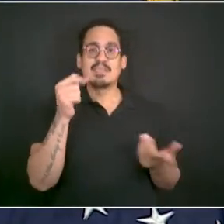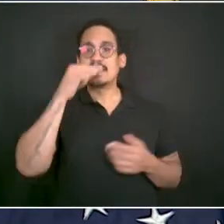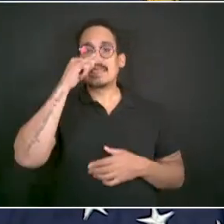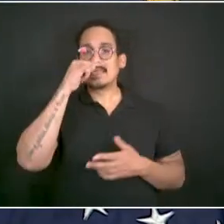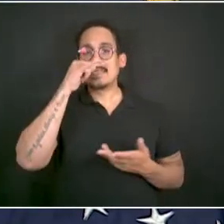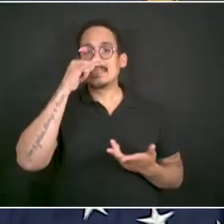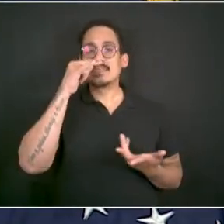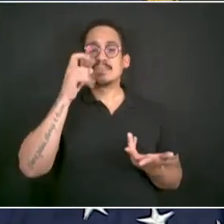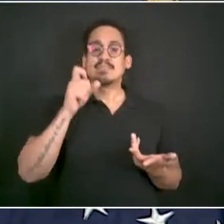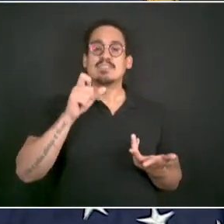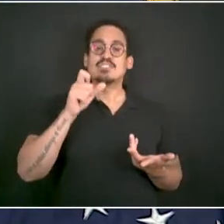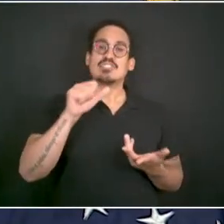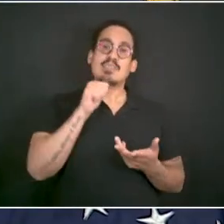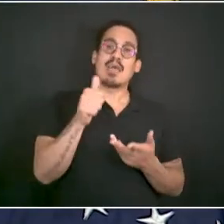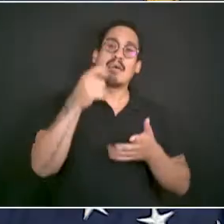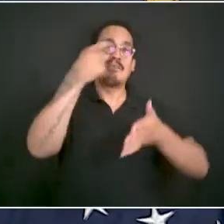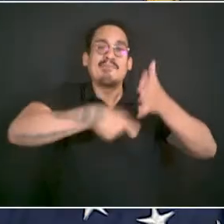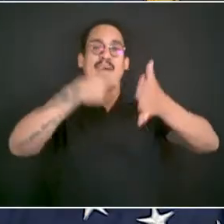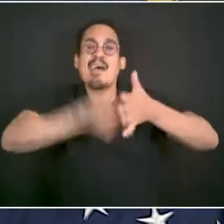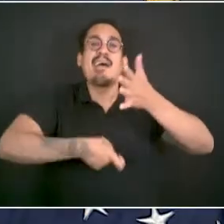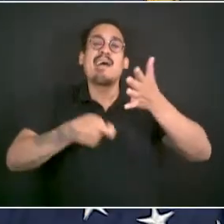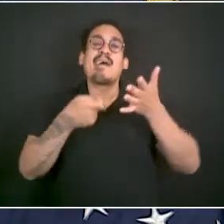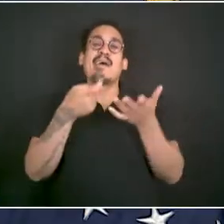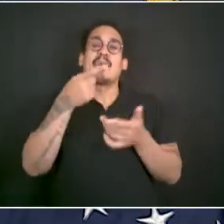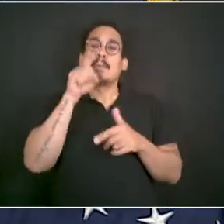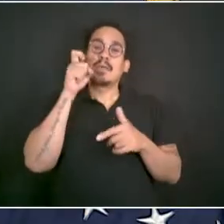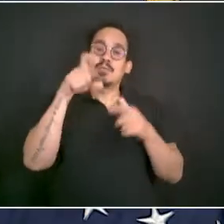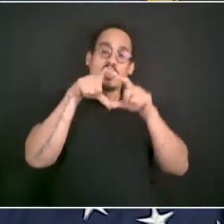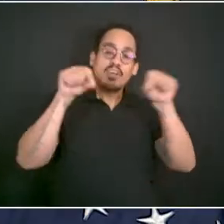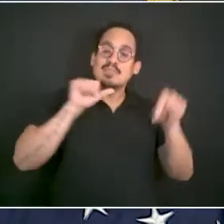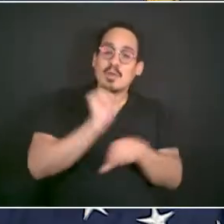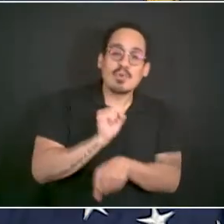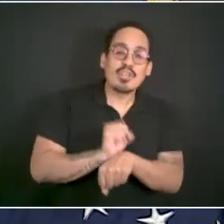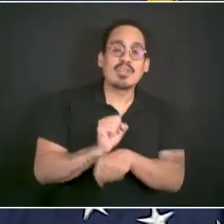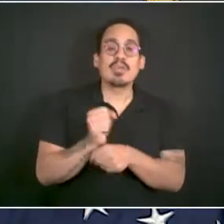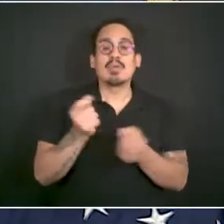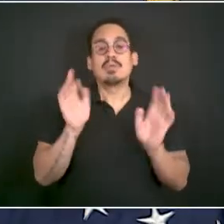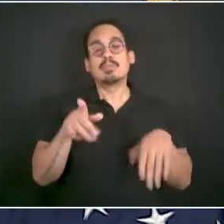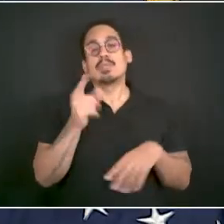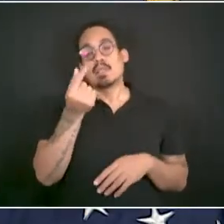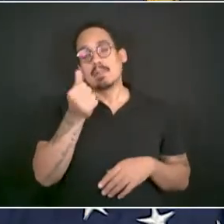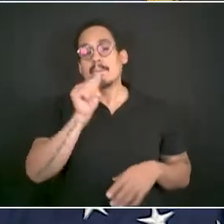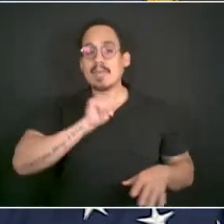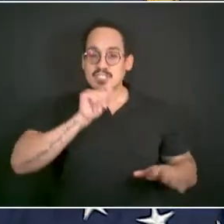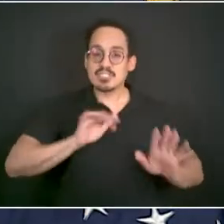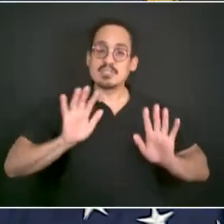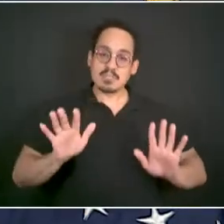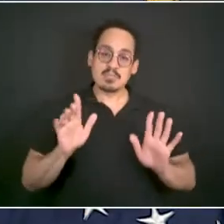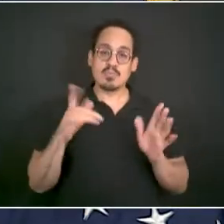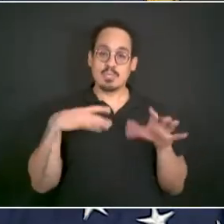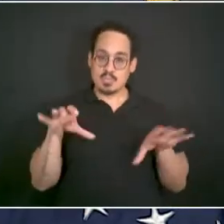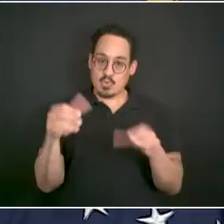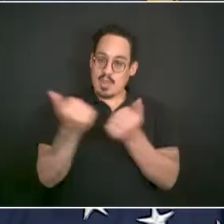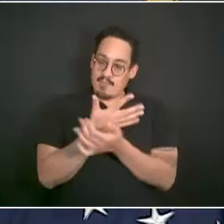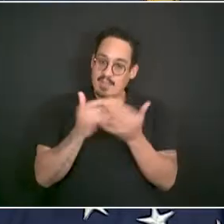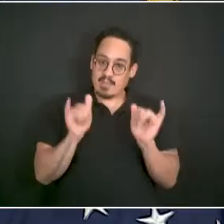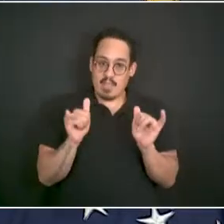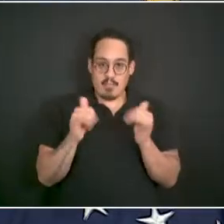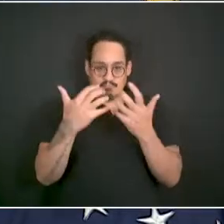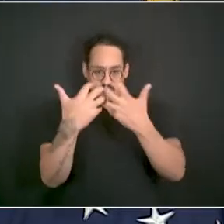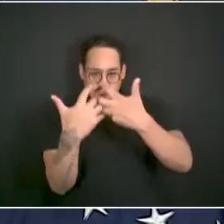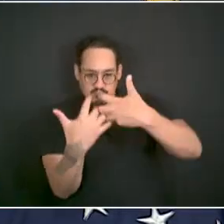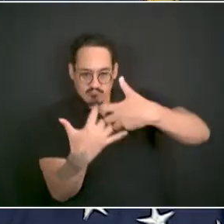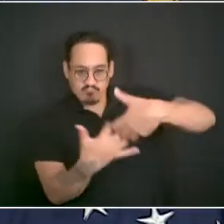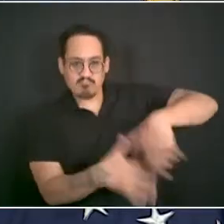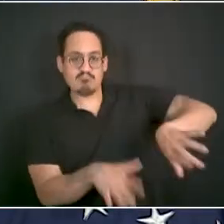receiving fines because the cars are not working. It takes a little patience, but we need to do everything that's possible to make sure these children